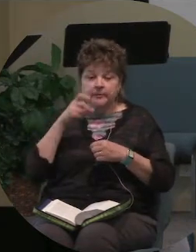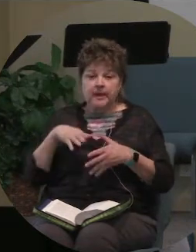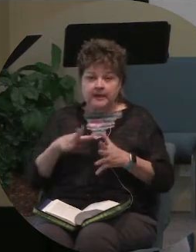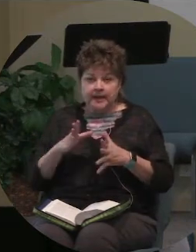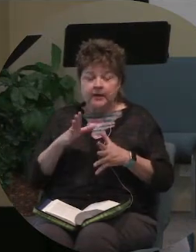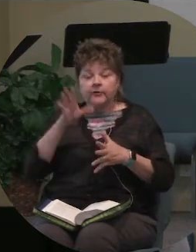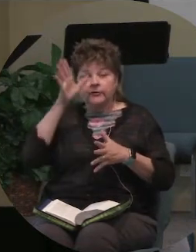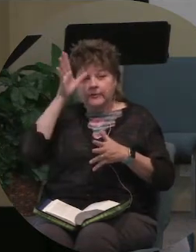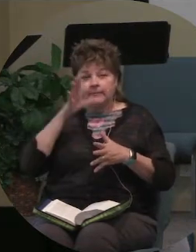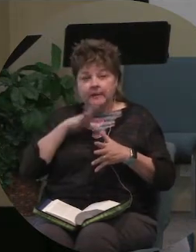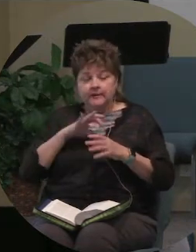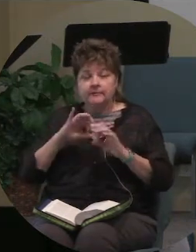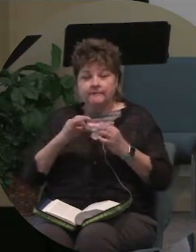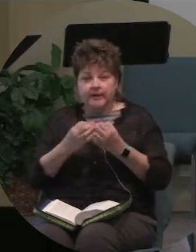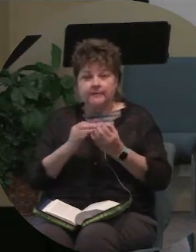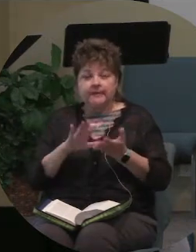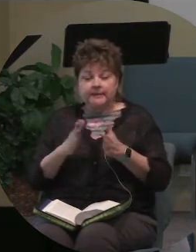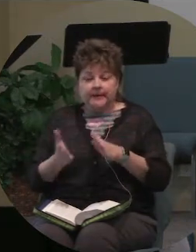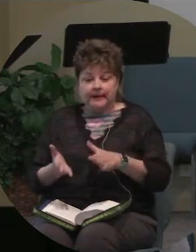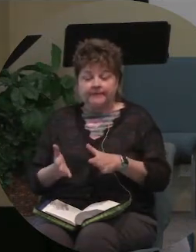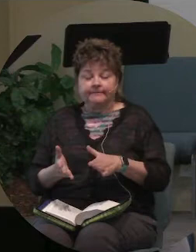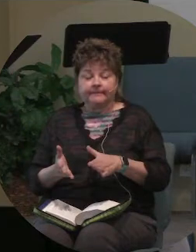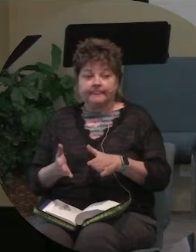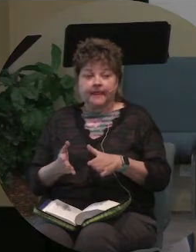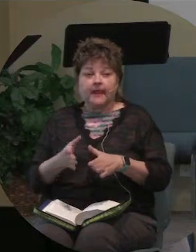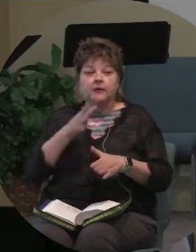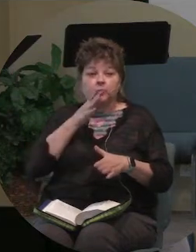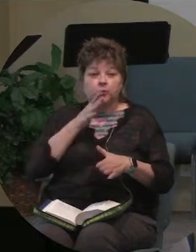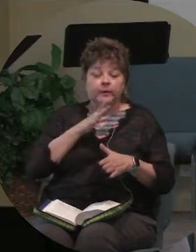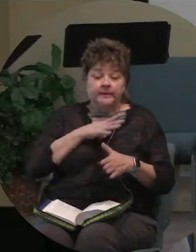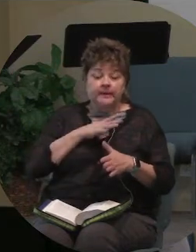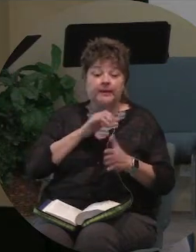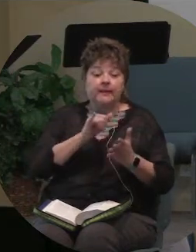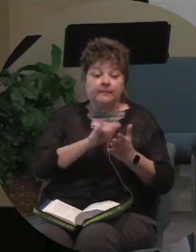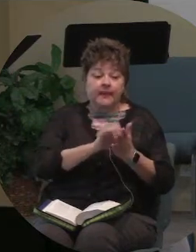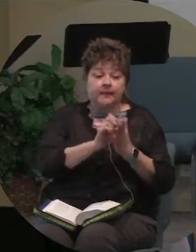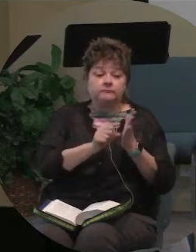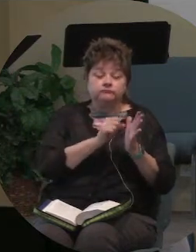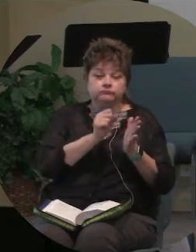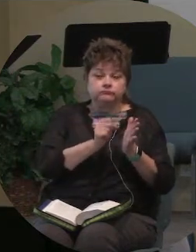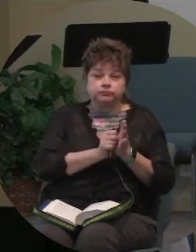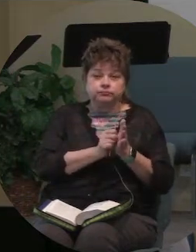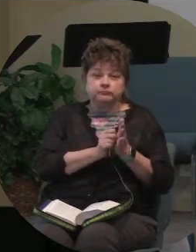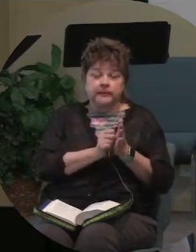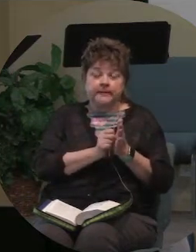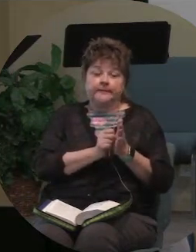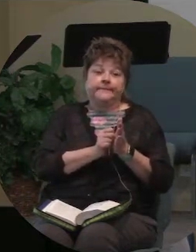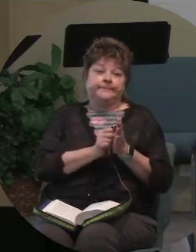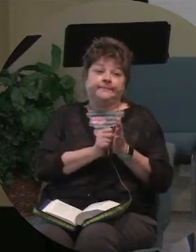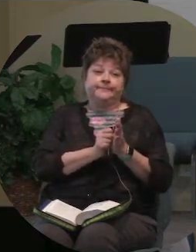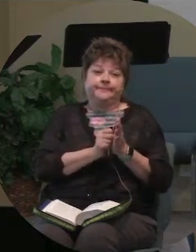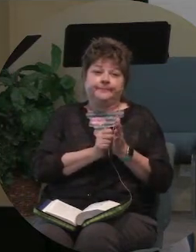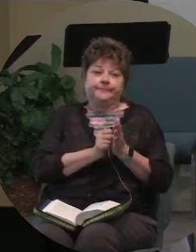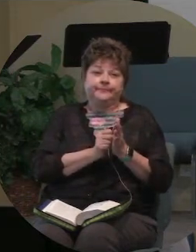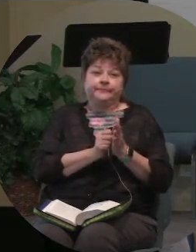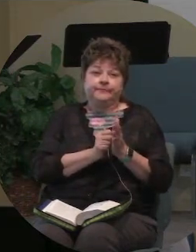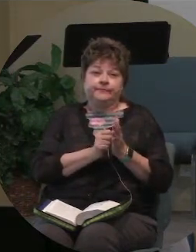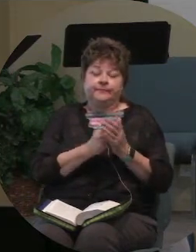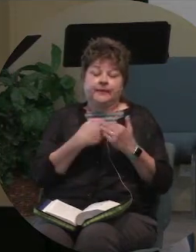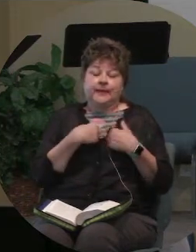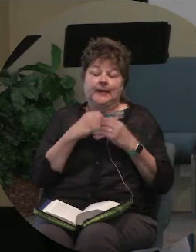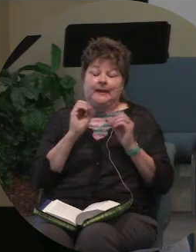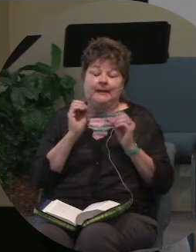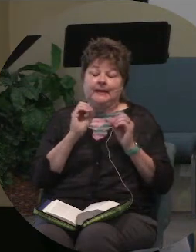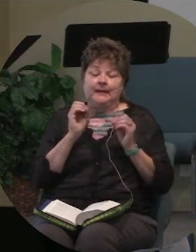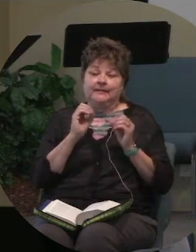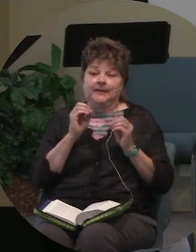die. And women in that day, in that era, they lacked for everything. If